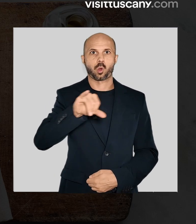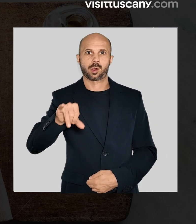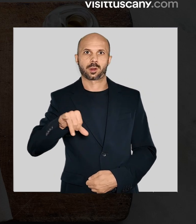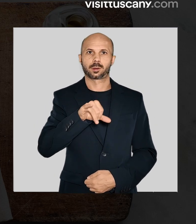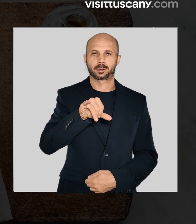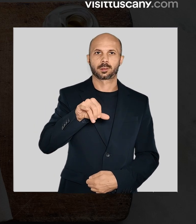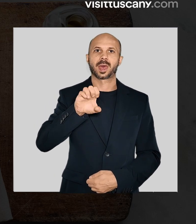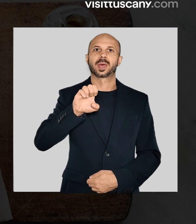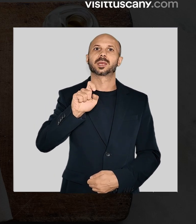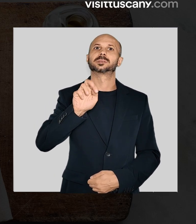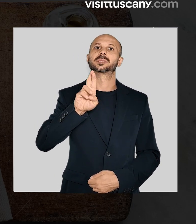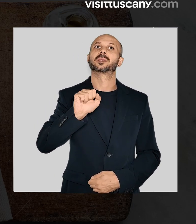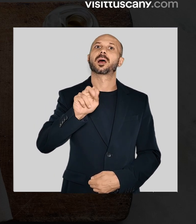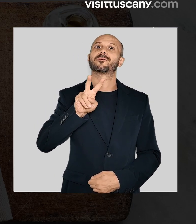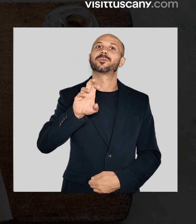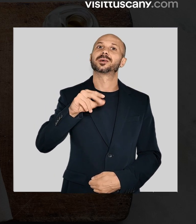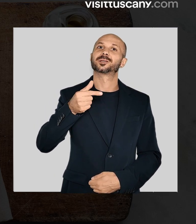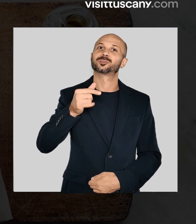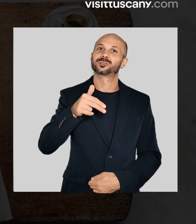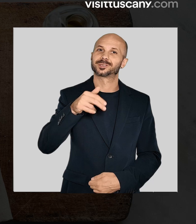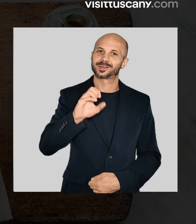2 cloves of garlic,